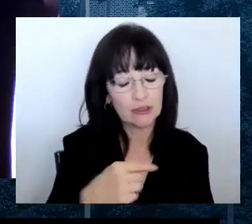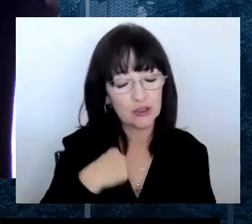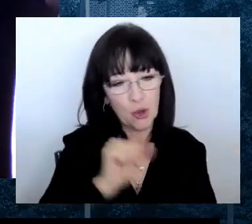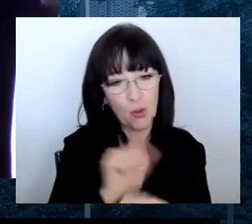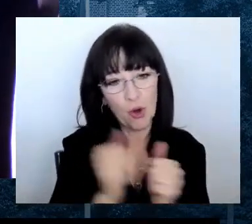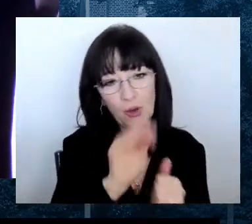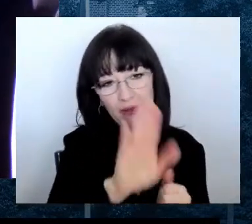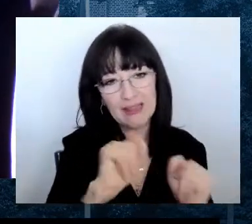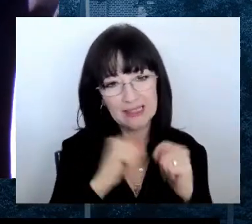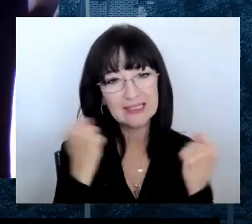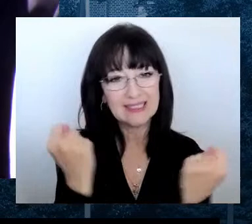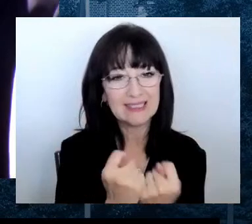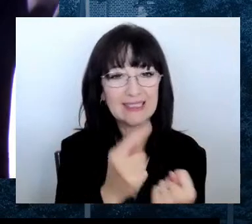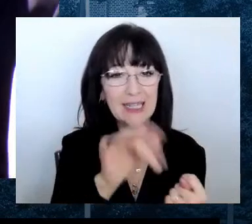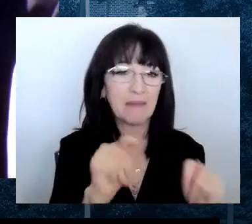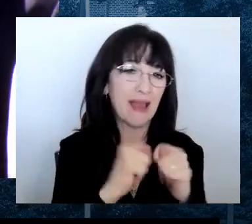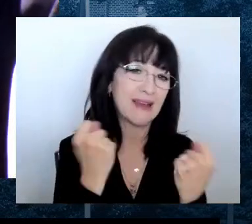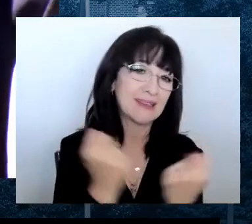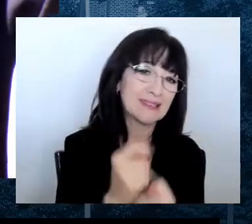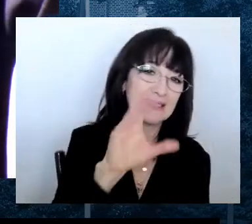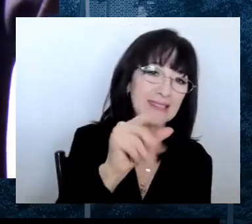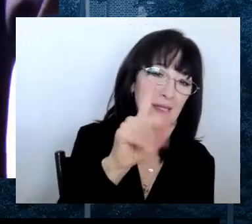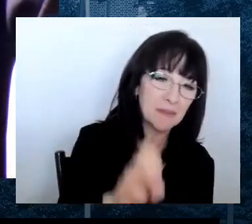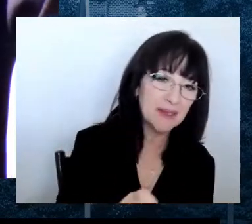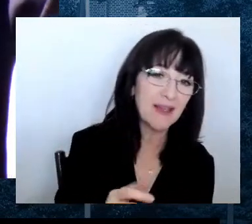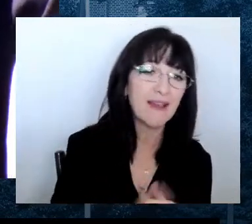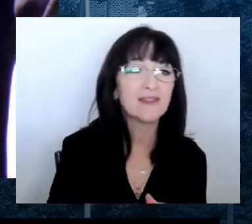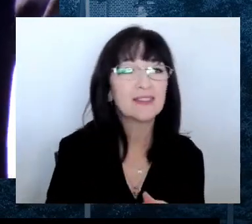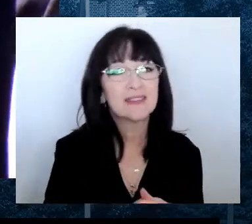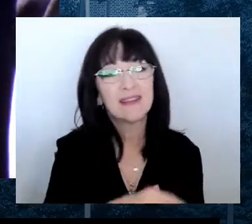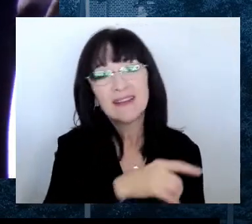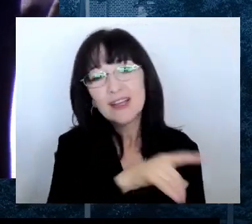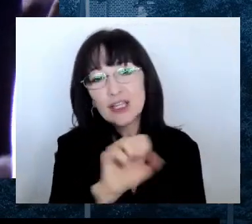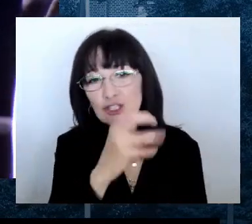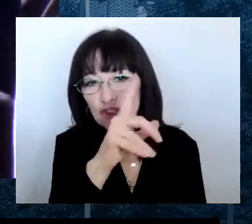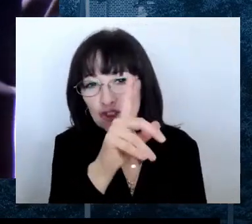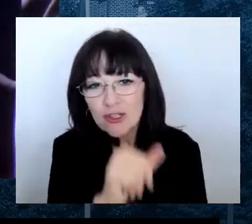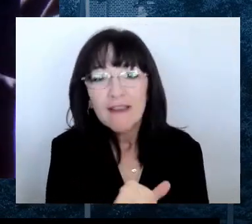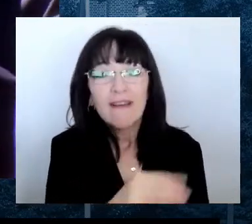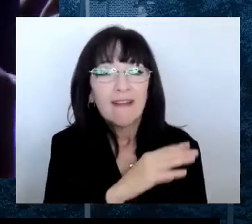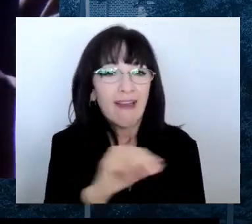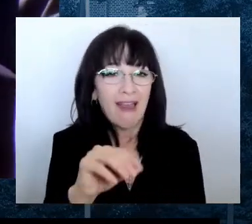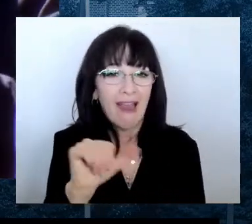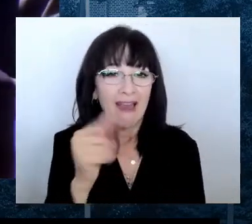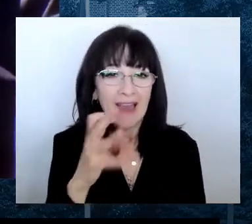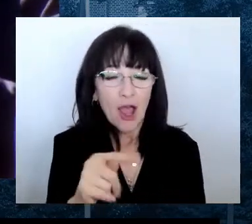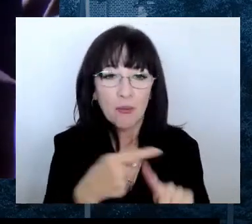I also recognize Sheila Grant and Albert Shields from the governor's office,